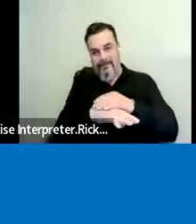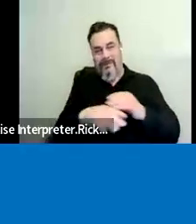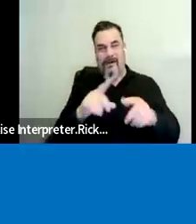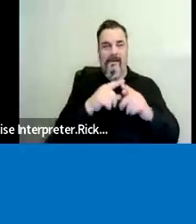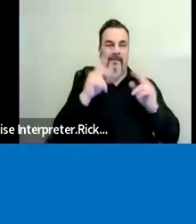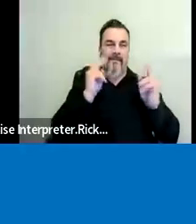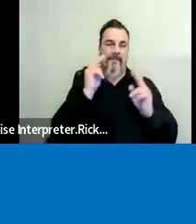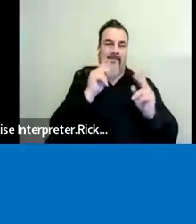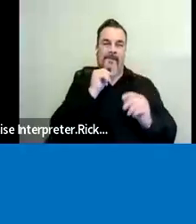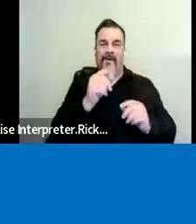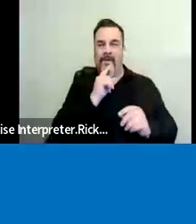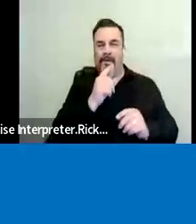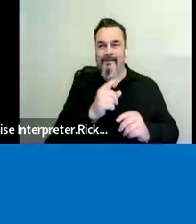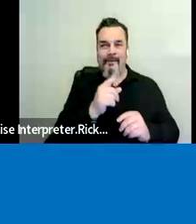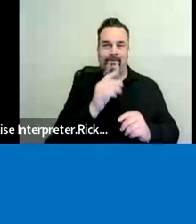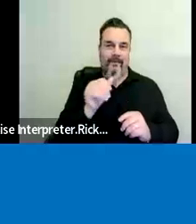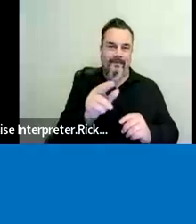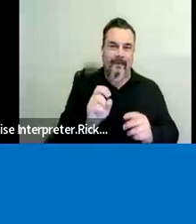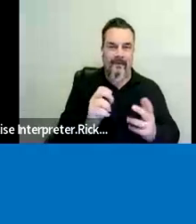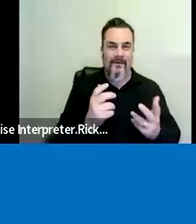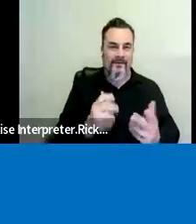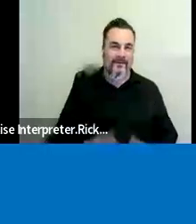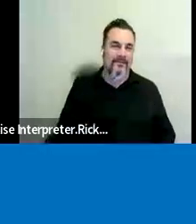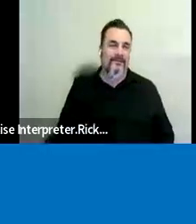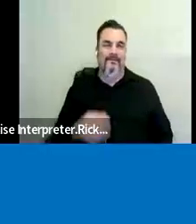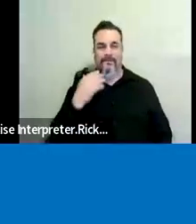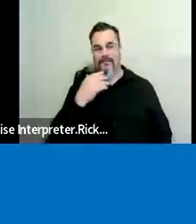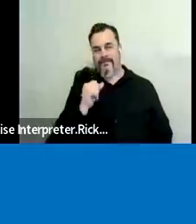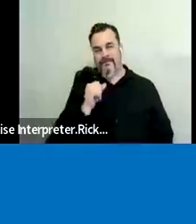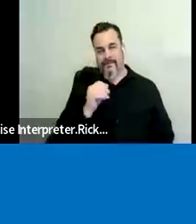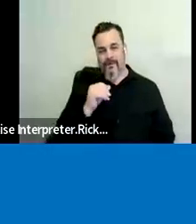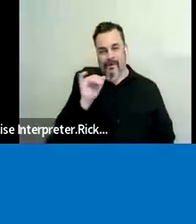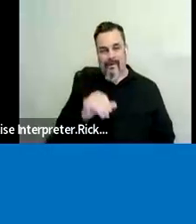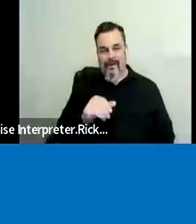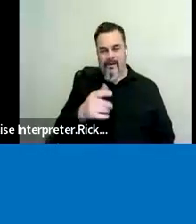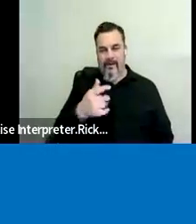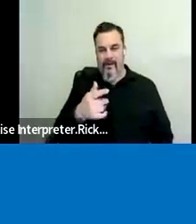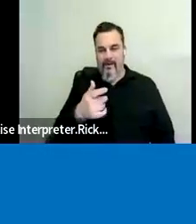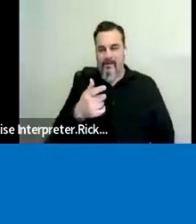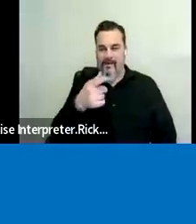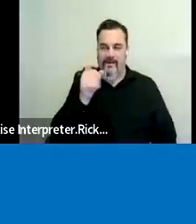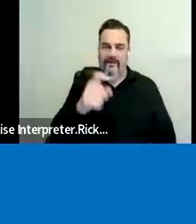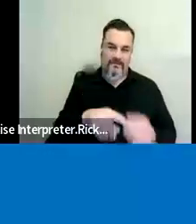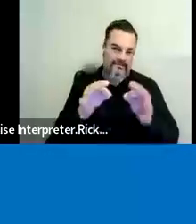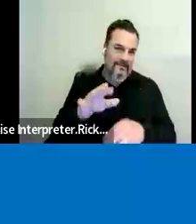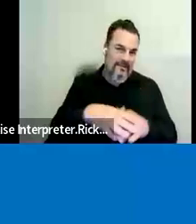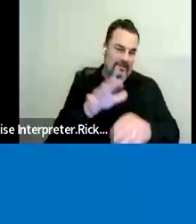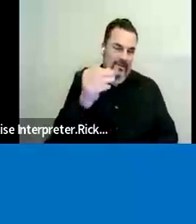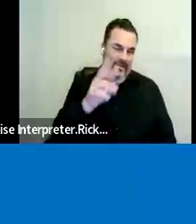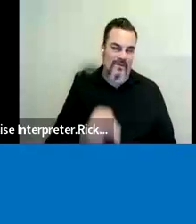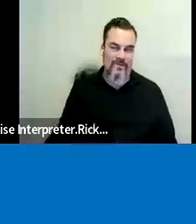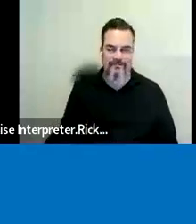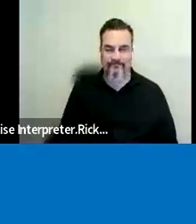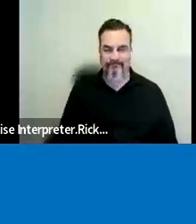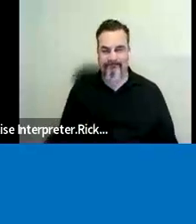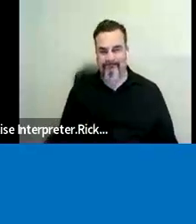not valuing it to a degree. So that's something that you would have to decide on your own.